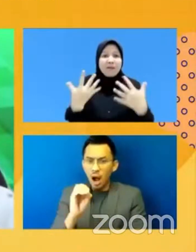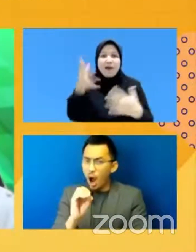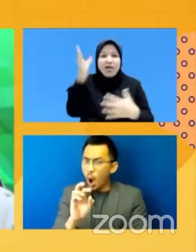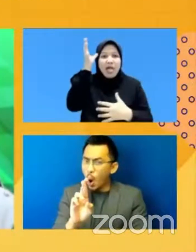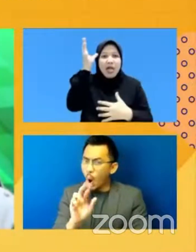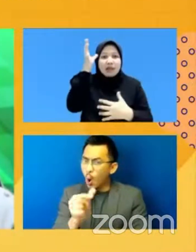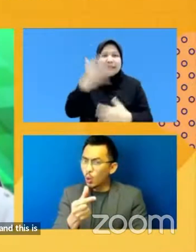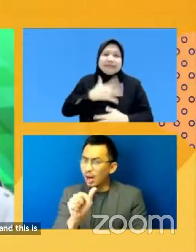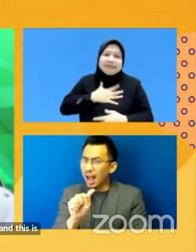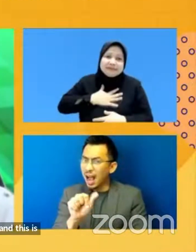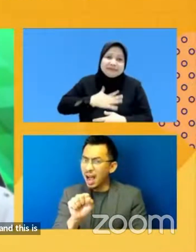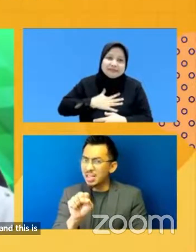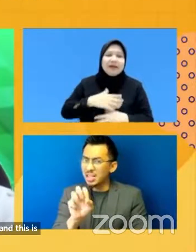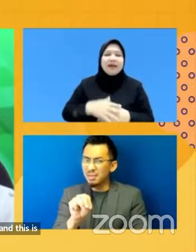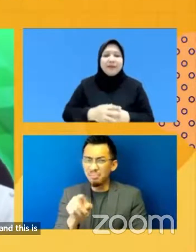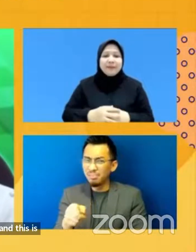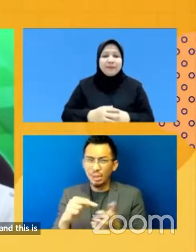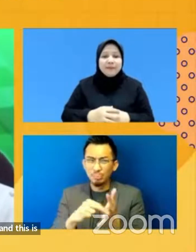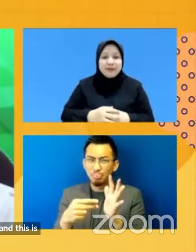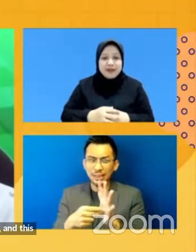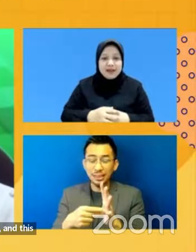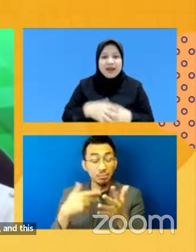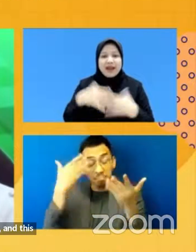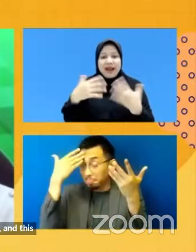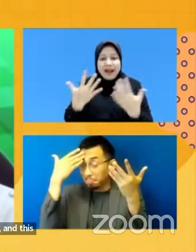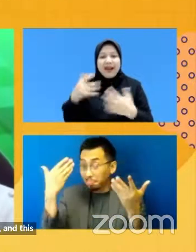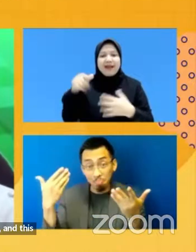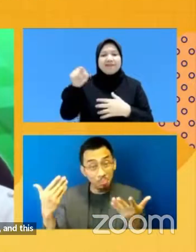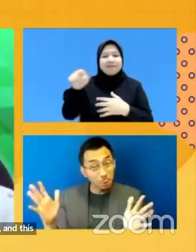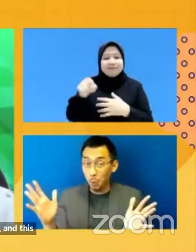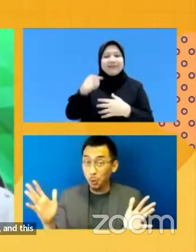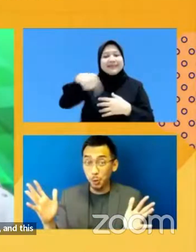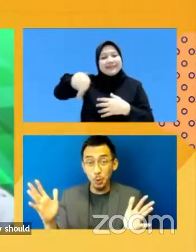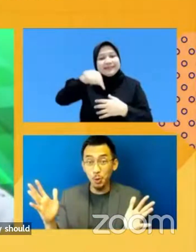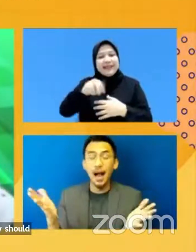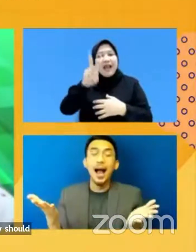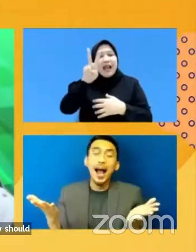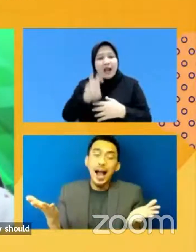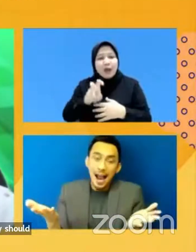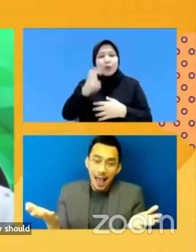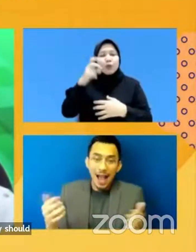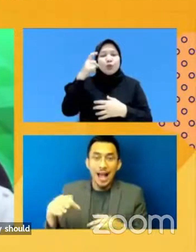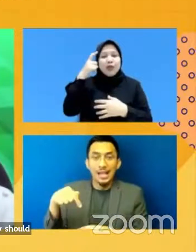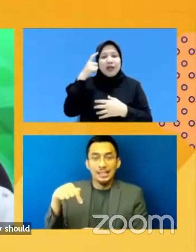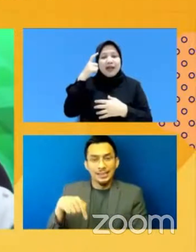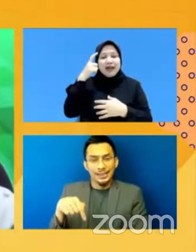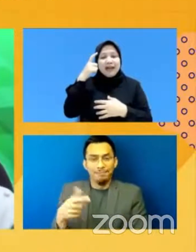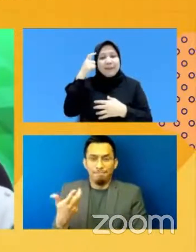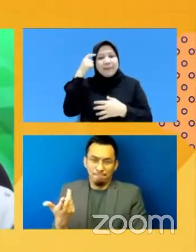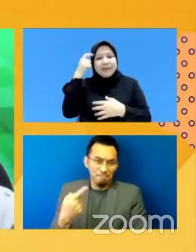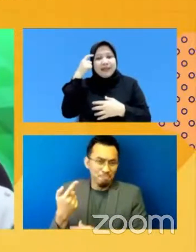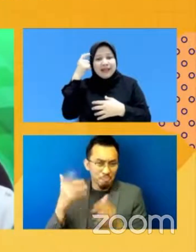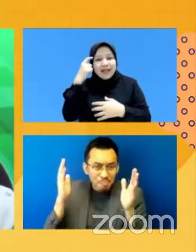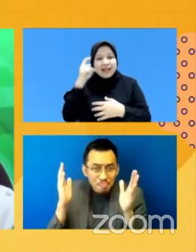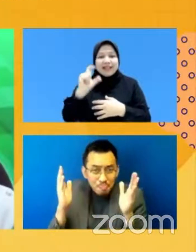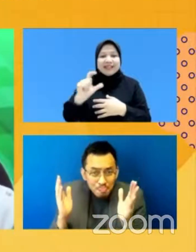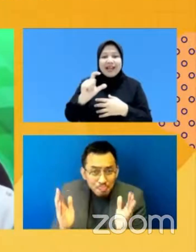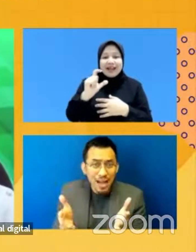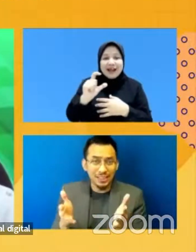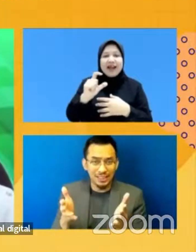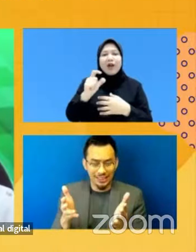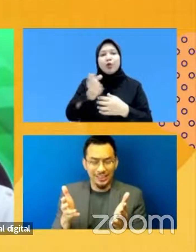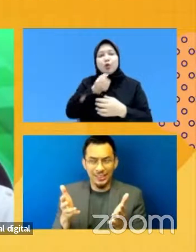we should access the internet to learn about the digital sexuality education.